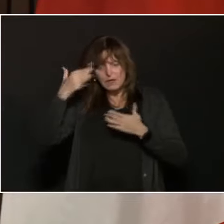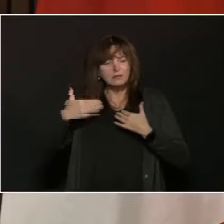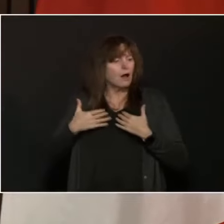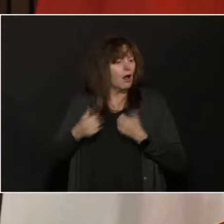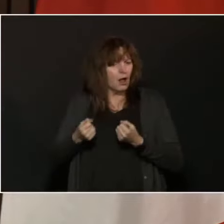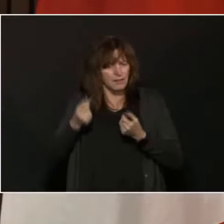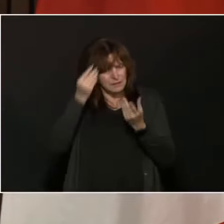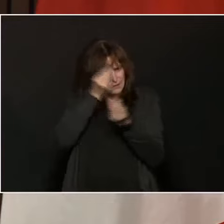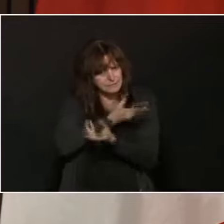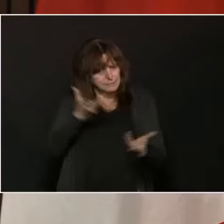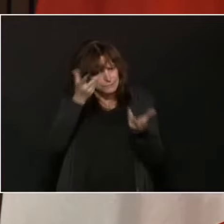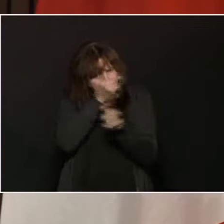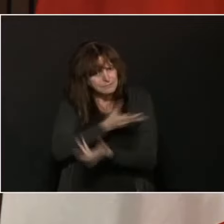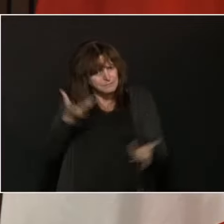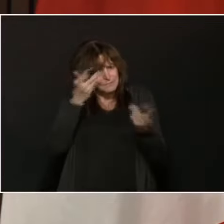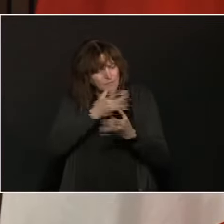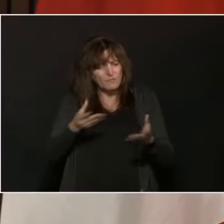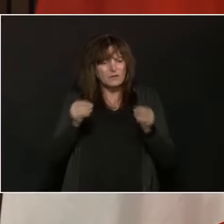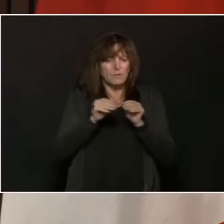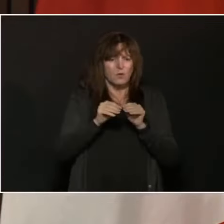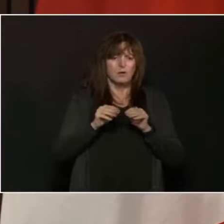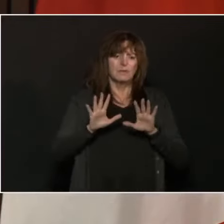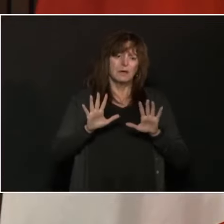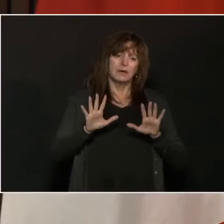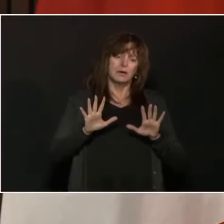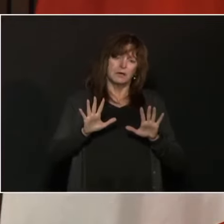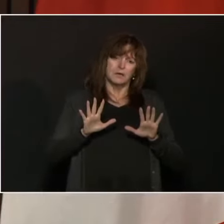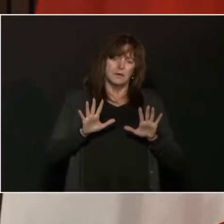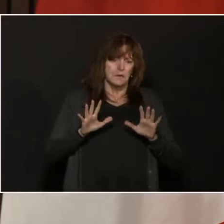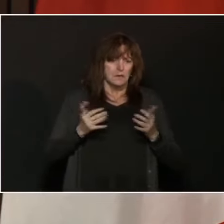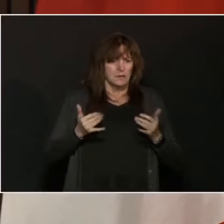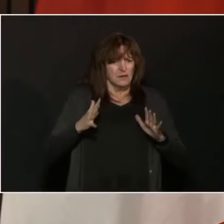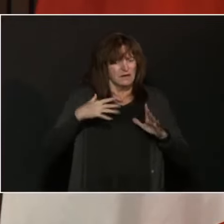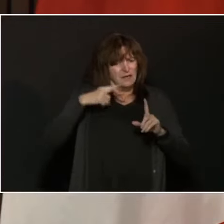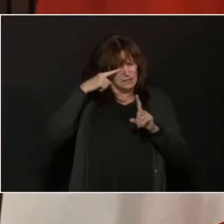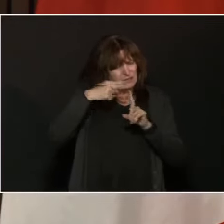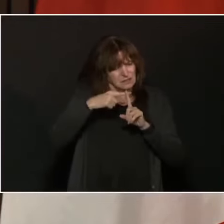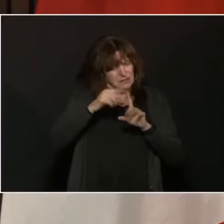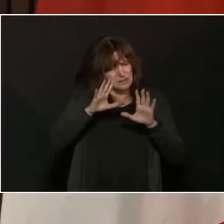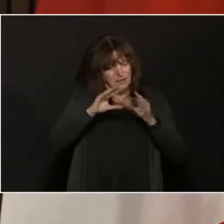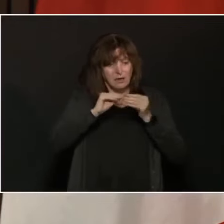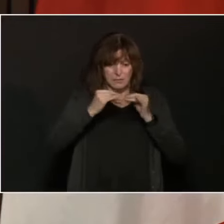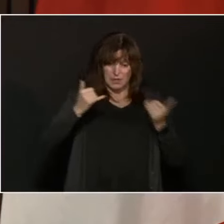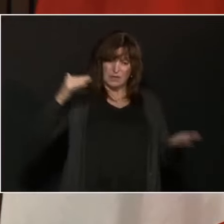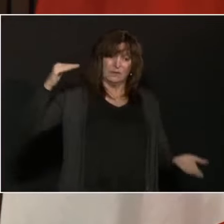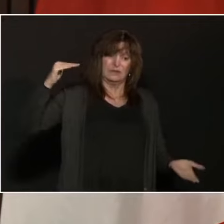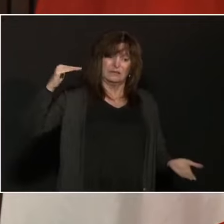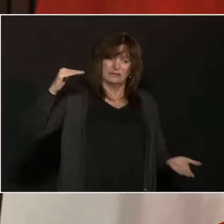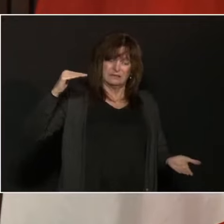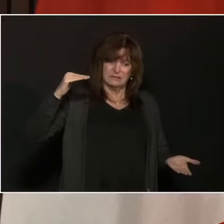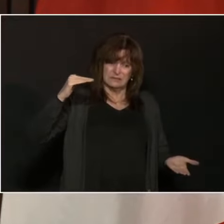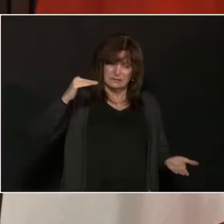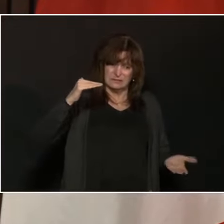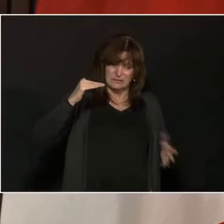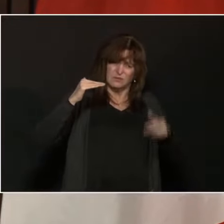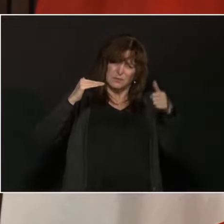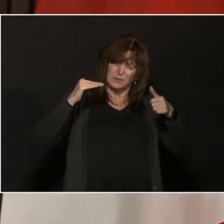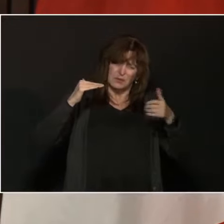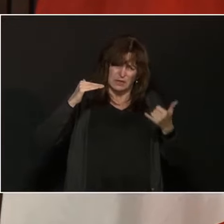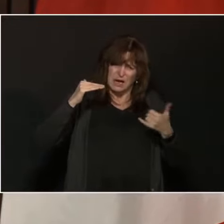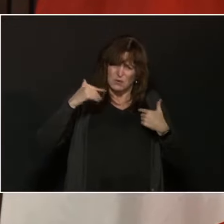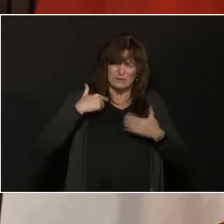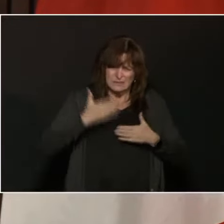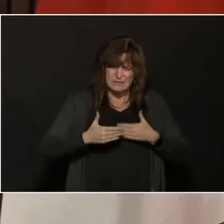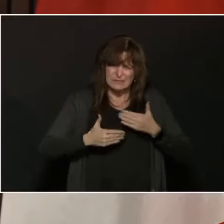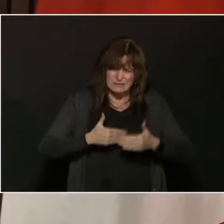a little bit of good news, the cases being down, it is helpful to remember that while we're going through a very dark period now, this will end. Now, let